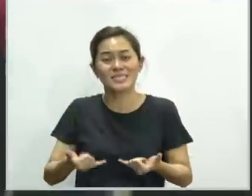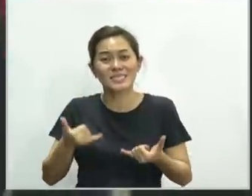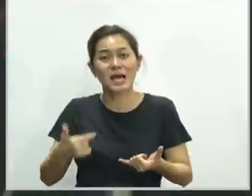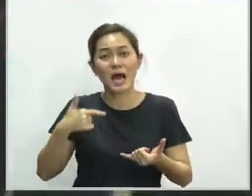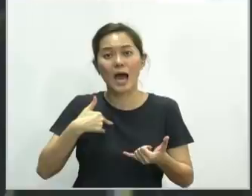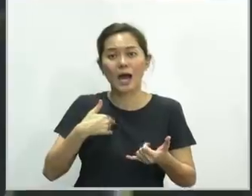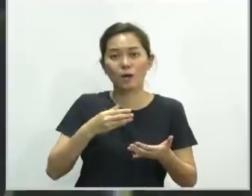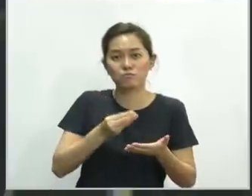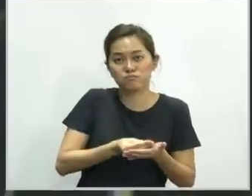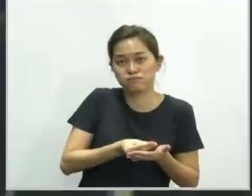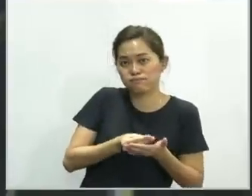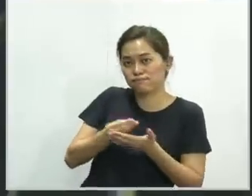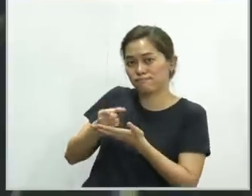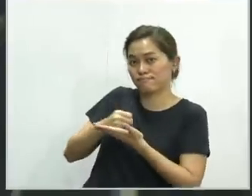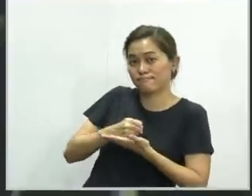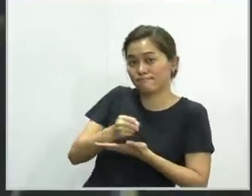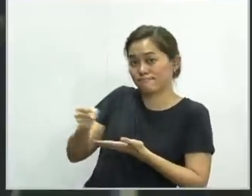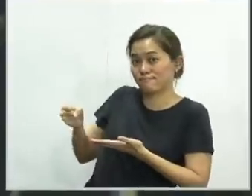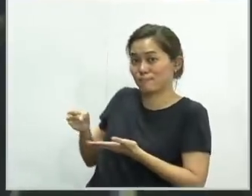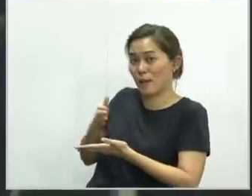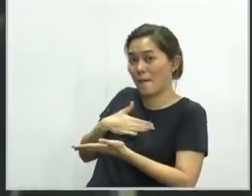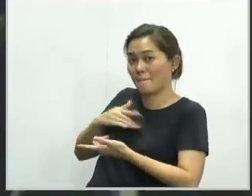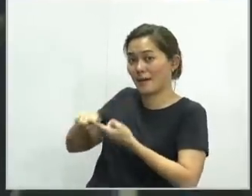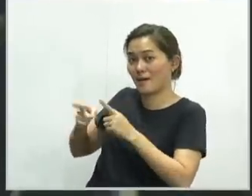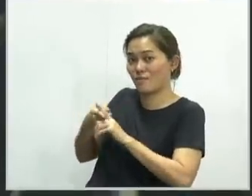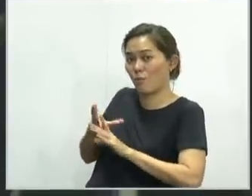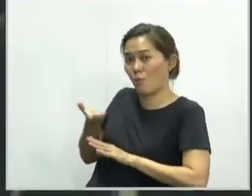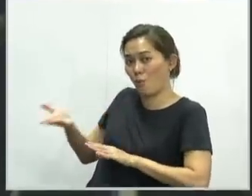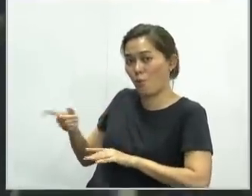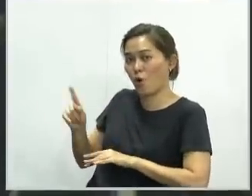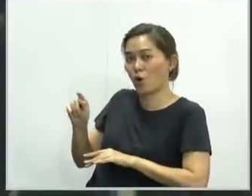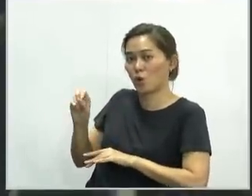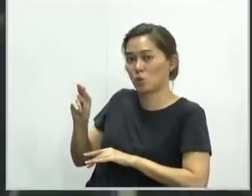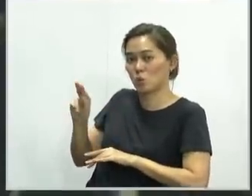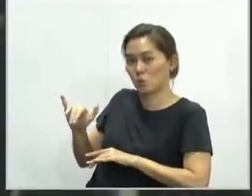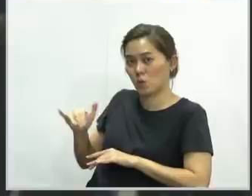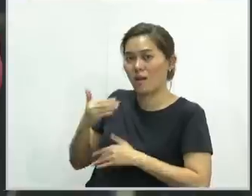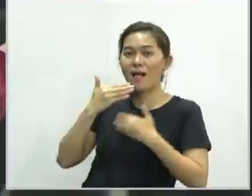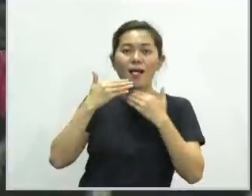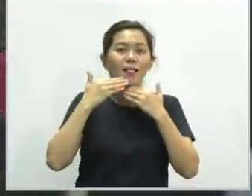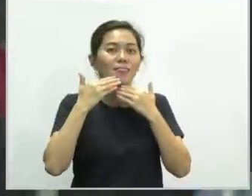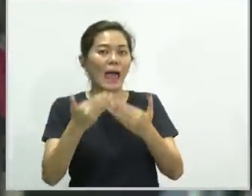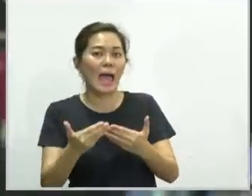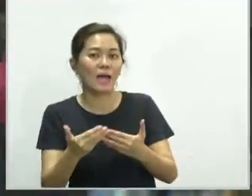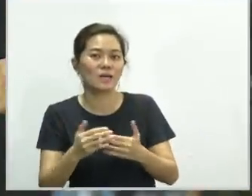to hand over to my friend, Tony. Thank you very much.